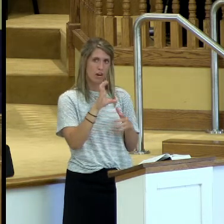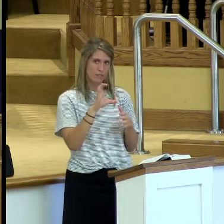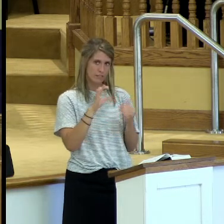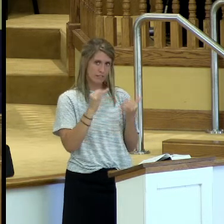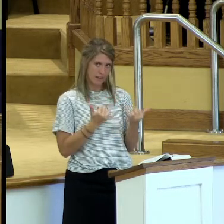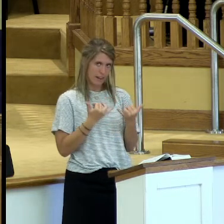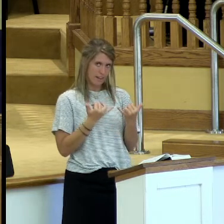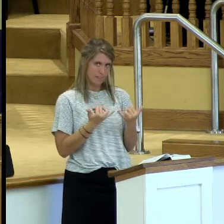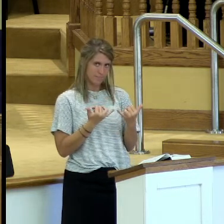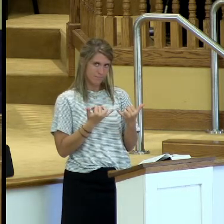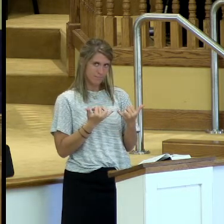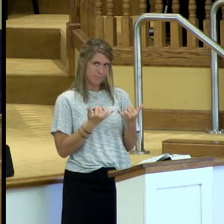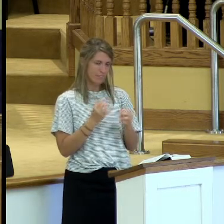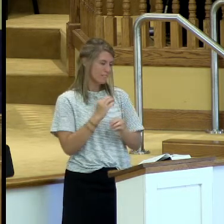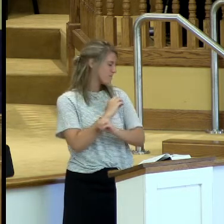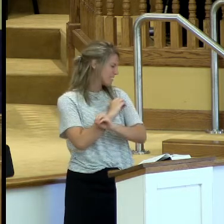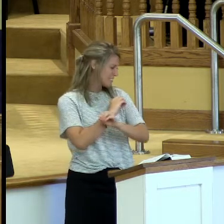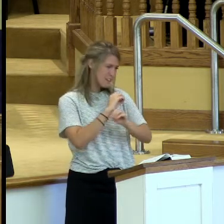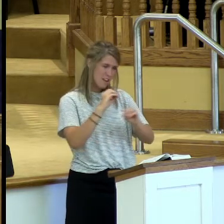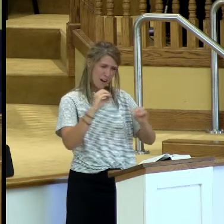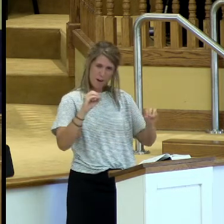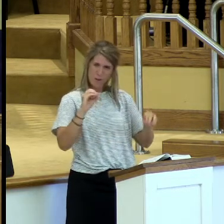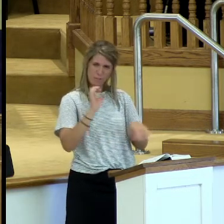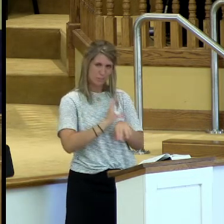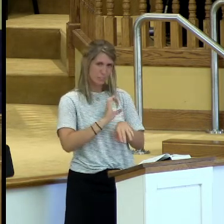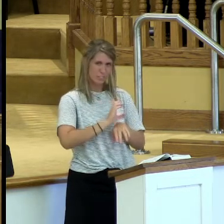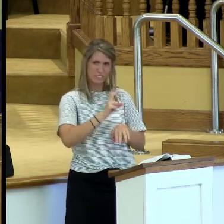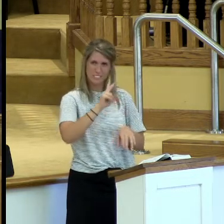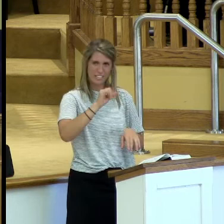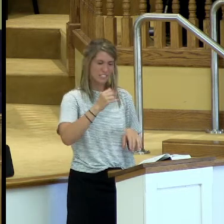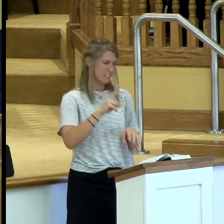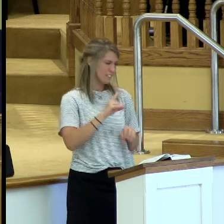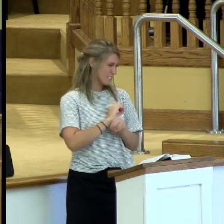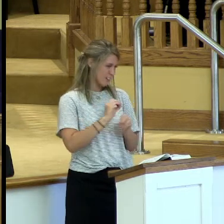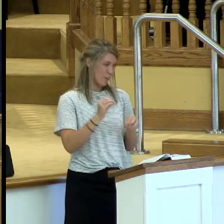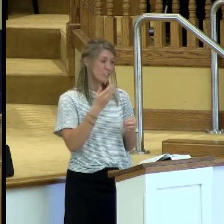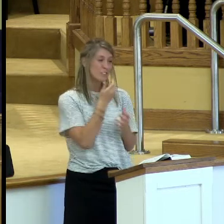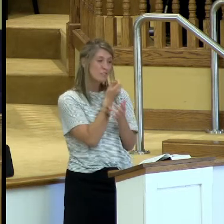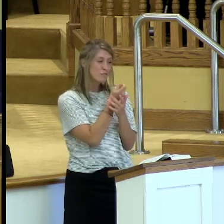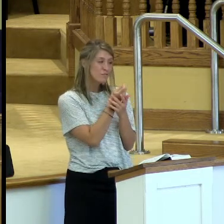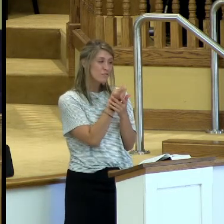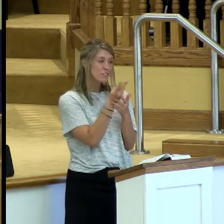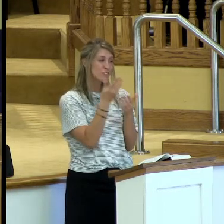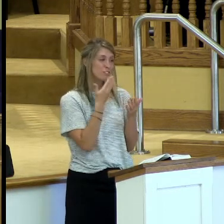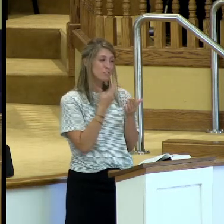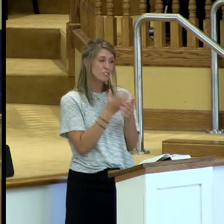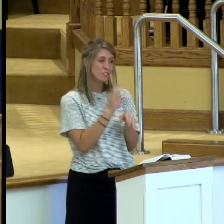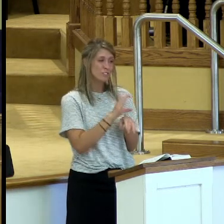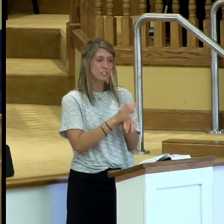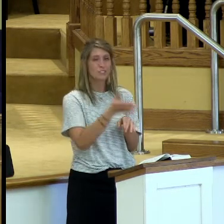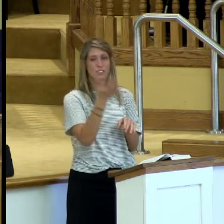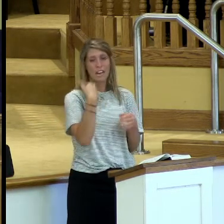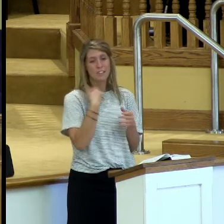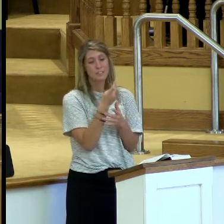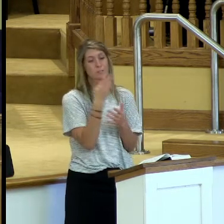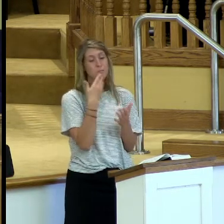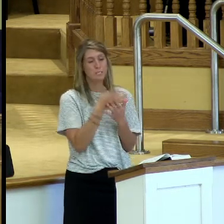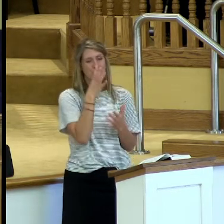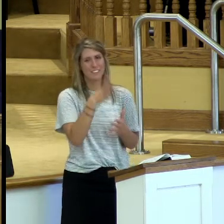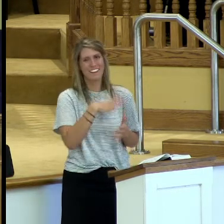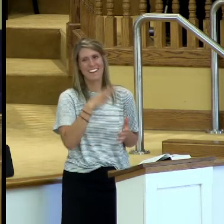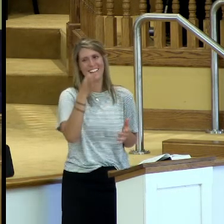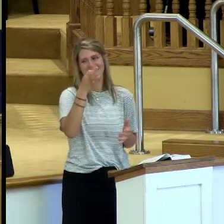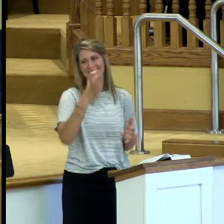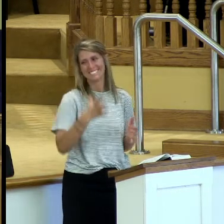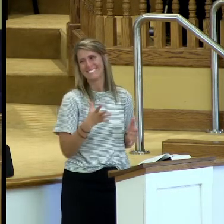now. No KJV church at all. There were a few good churches, it seemed, there that had some really good women pastors.